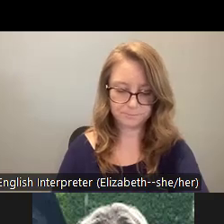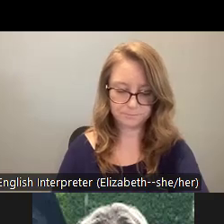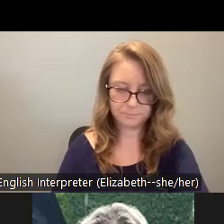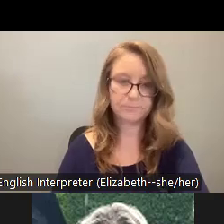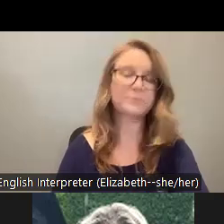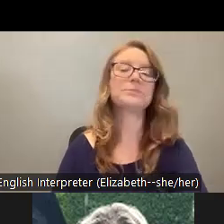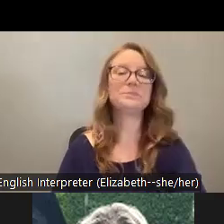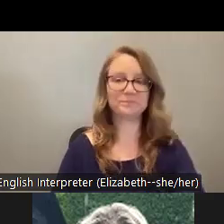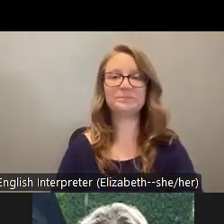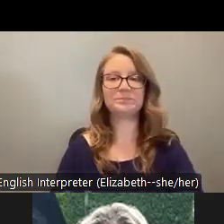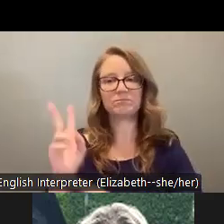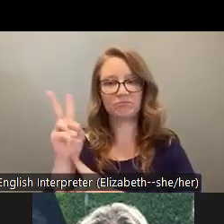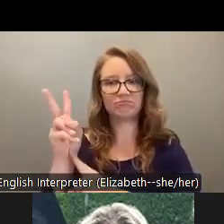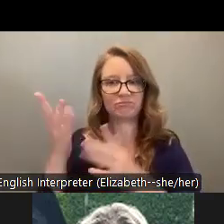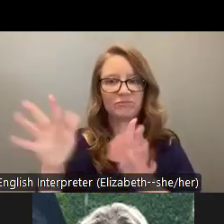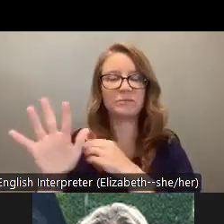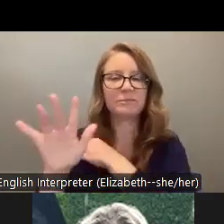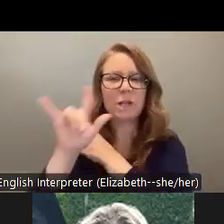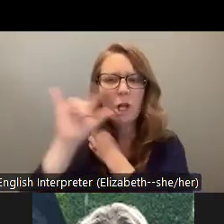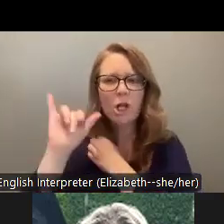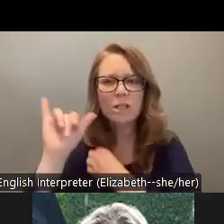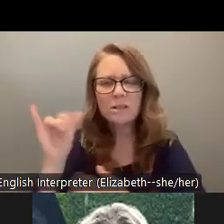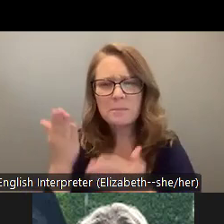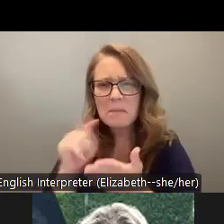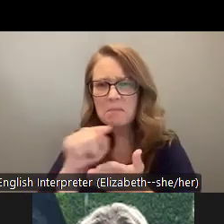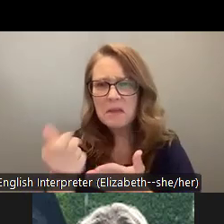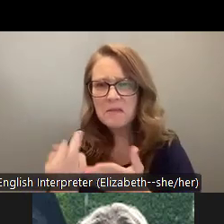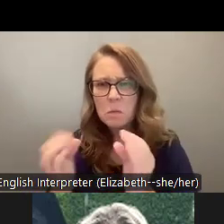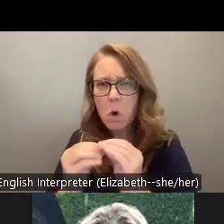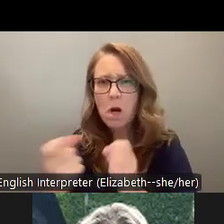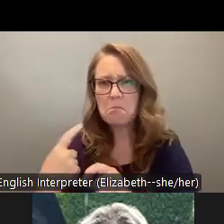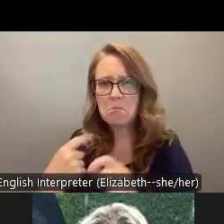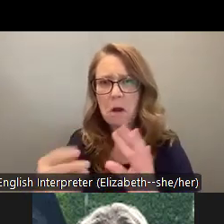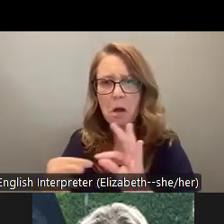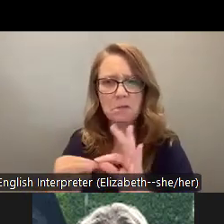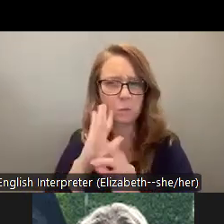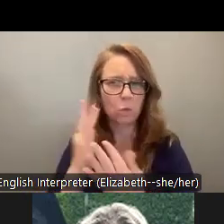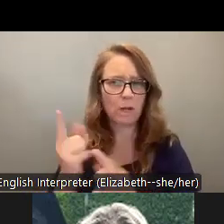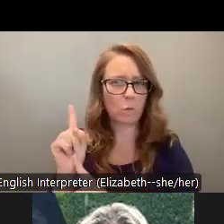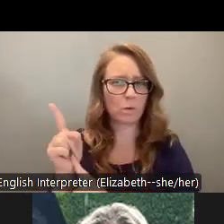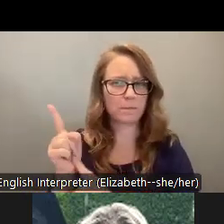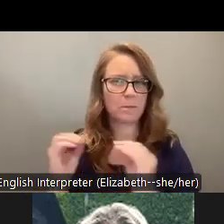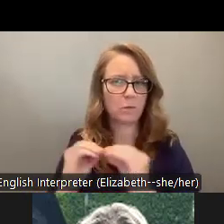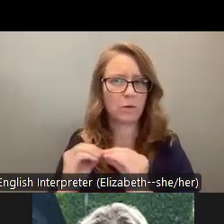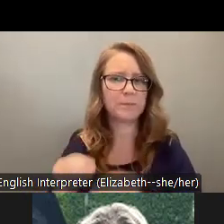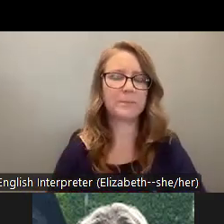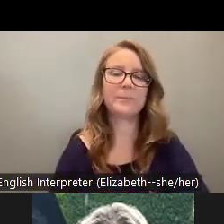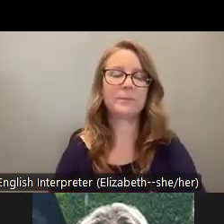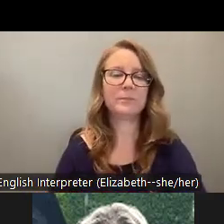All right, so we've hit our 2 minutes, but it looks like there might still be some comments coming in, so we'll give it another minute here.